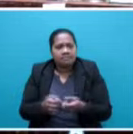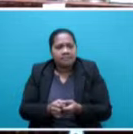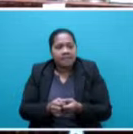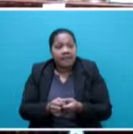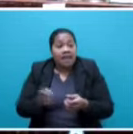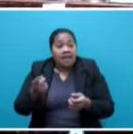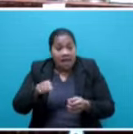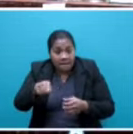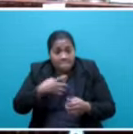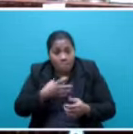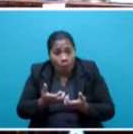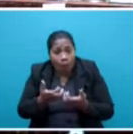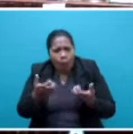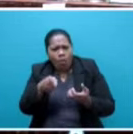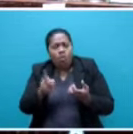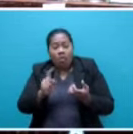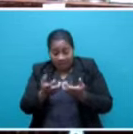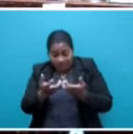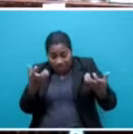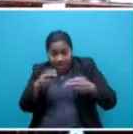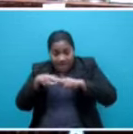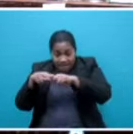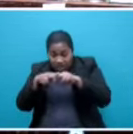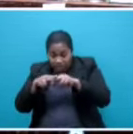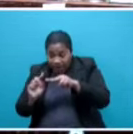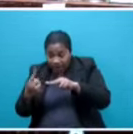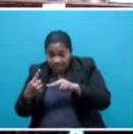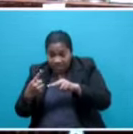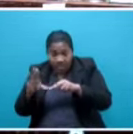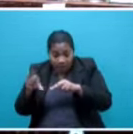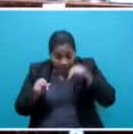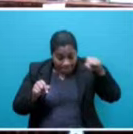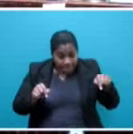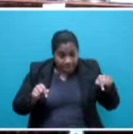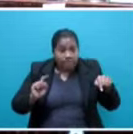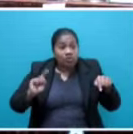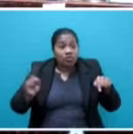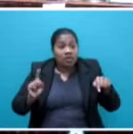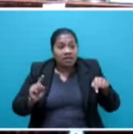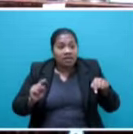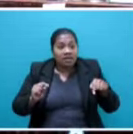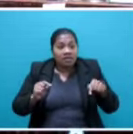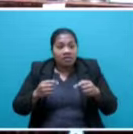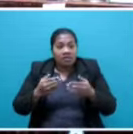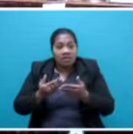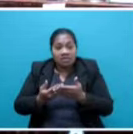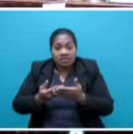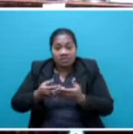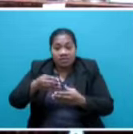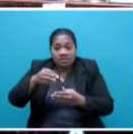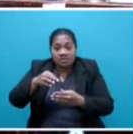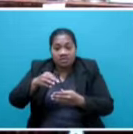what separated Fiji First from the opposition was a mere 147 votes. Once